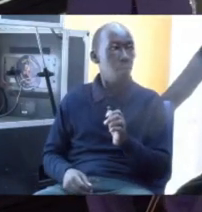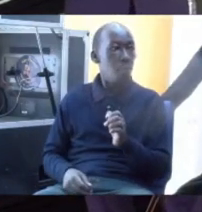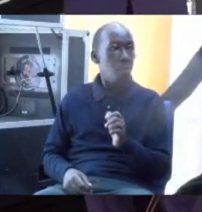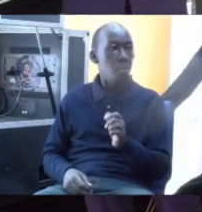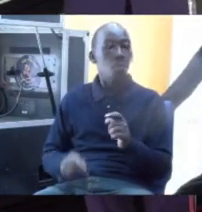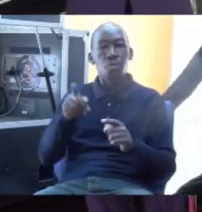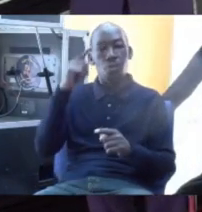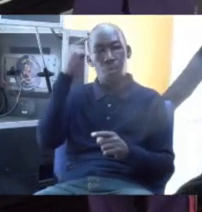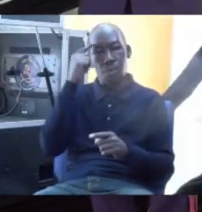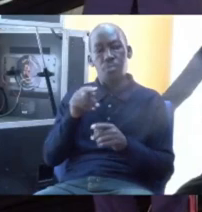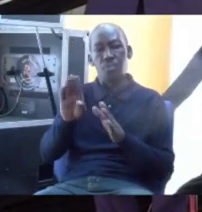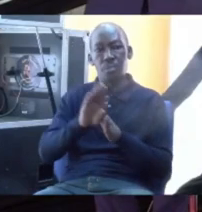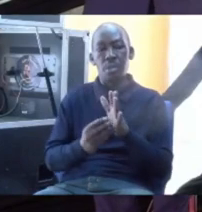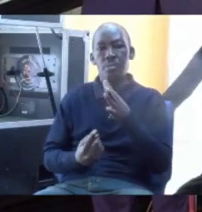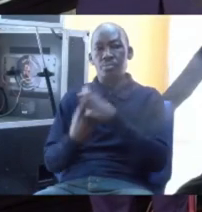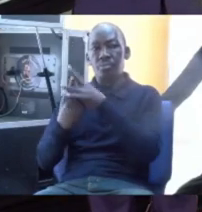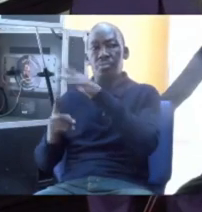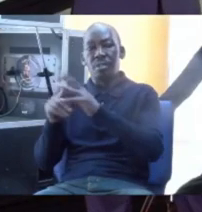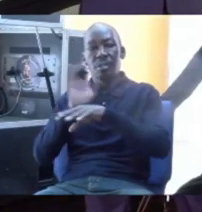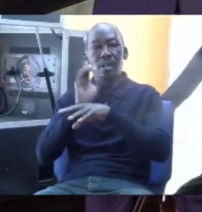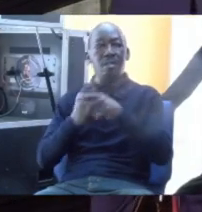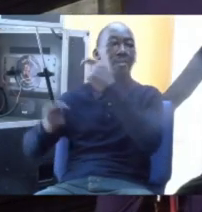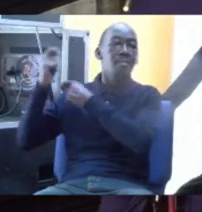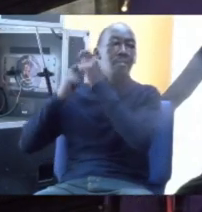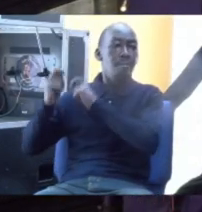You think it just comes out of church tradition.